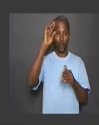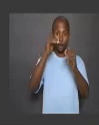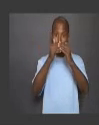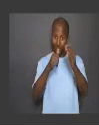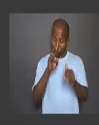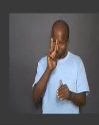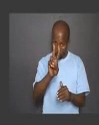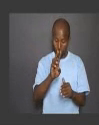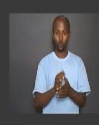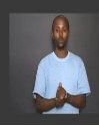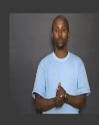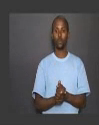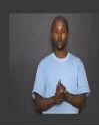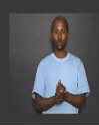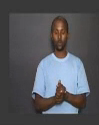minus 2.